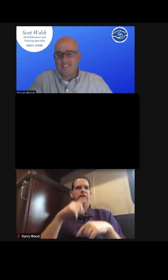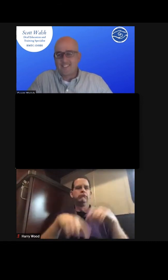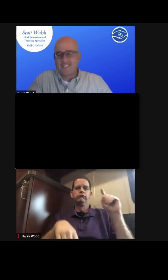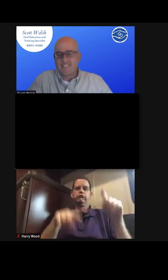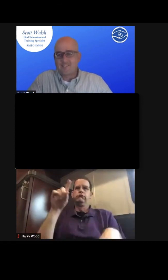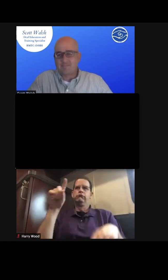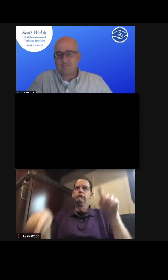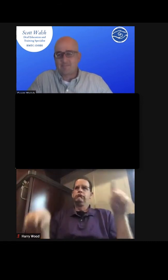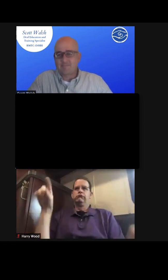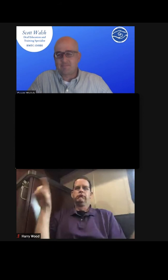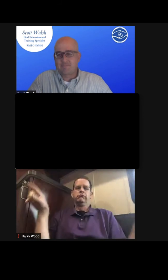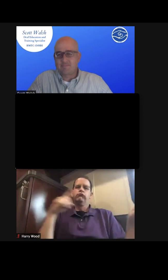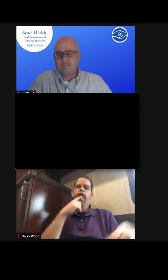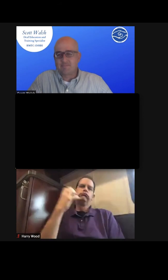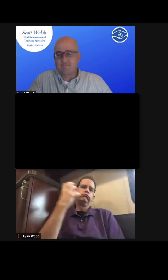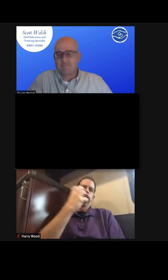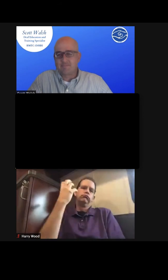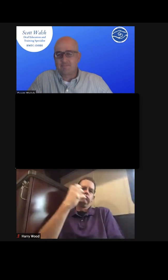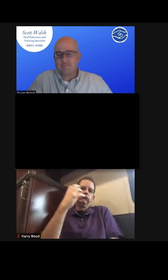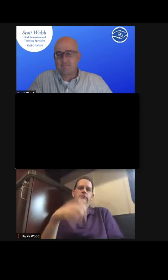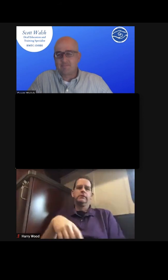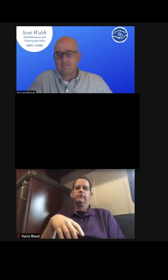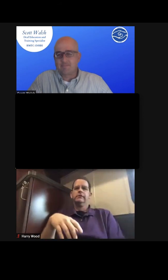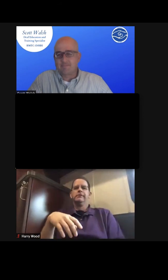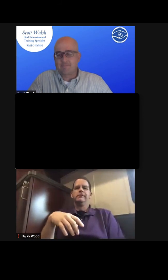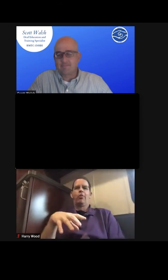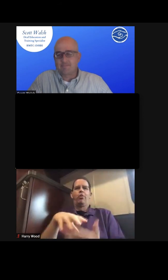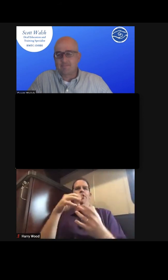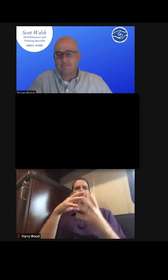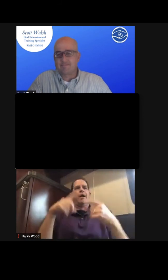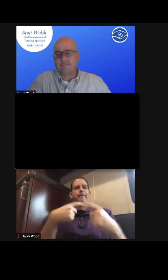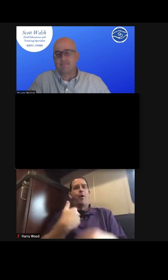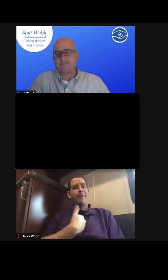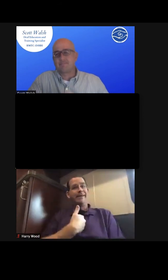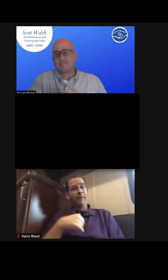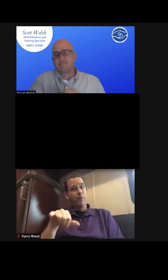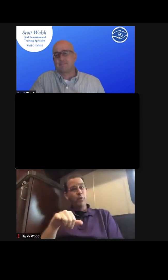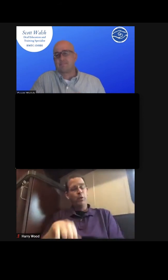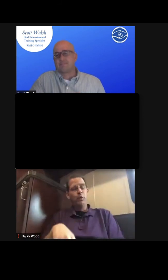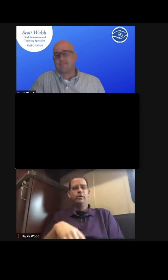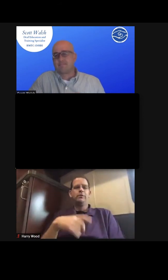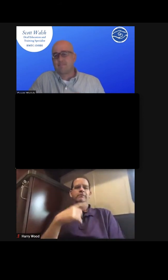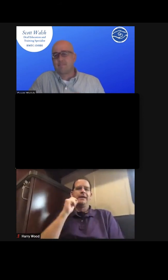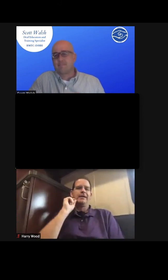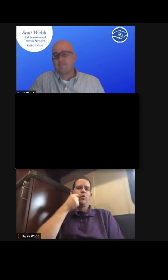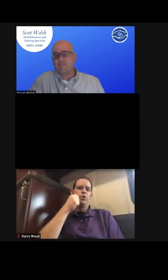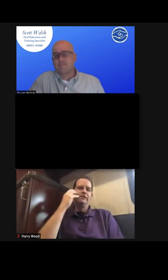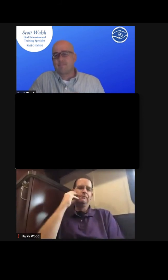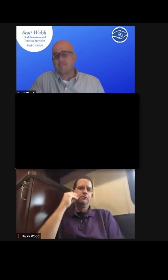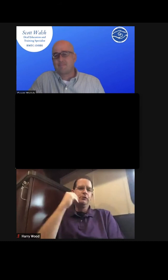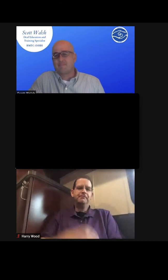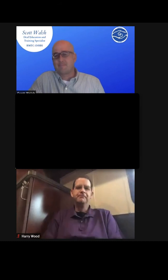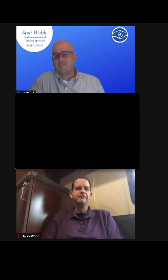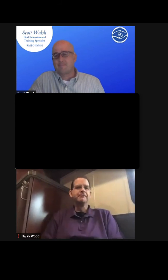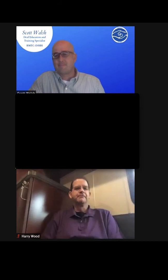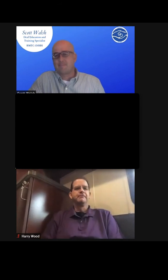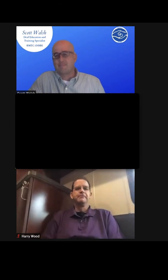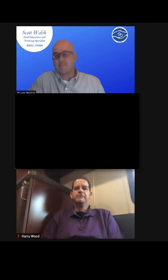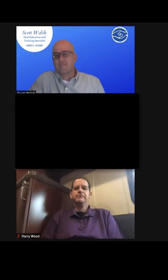culture and how diverse it is. It's pretty amazing. I've learned a lot about myself as well.